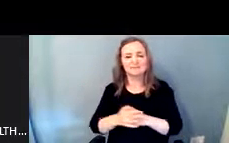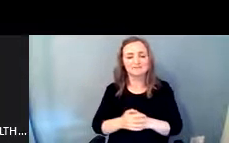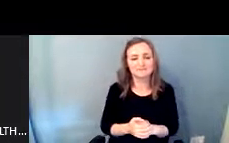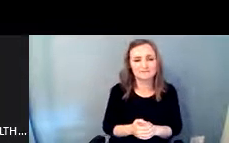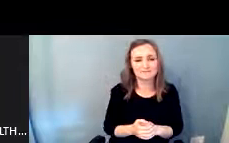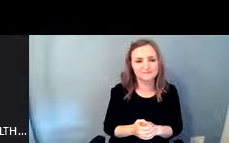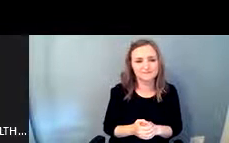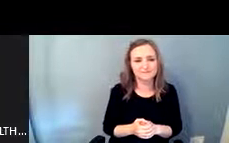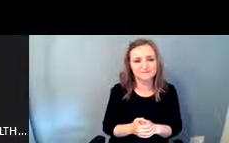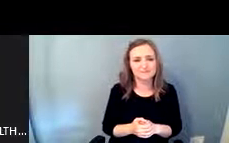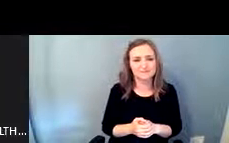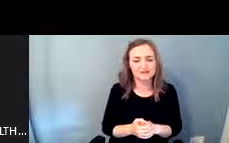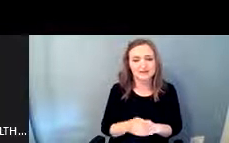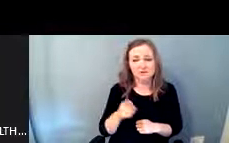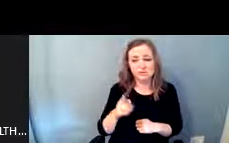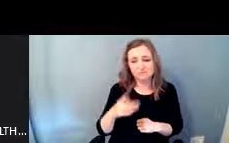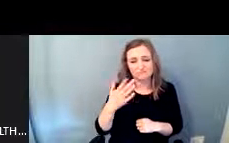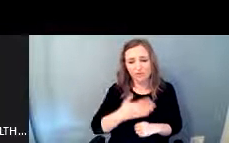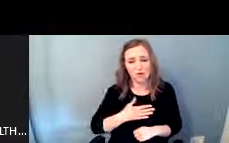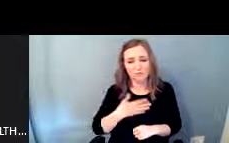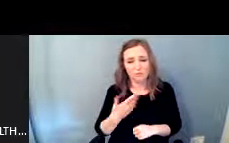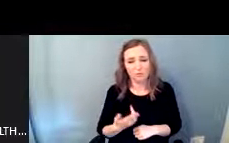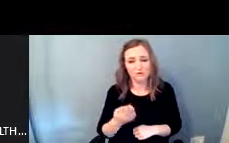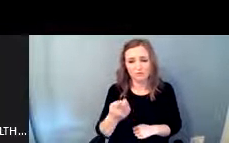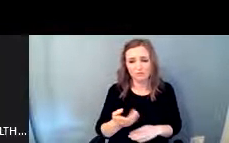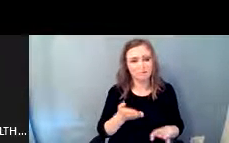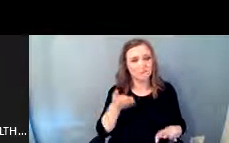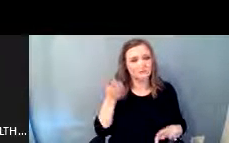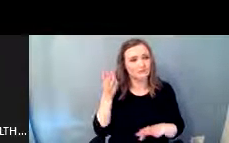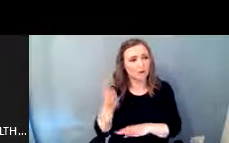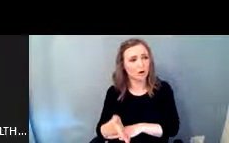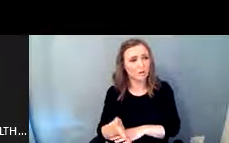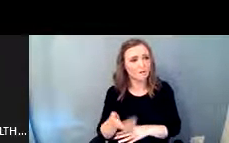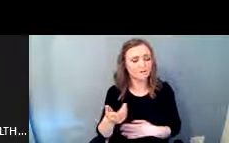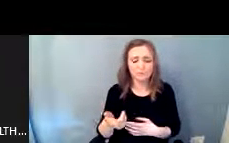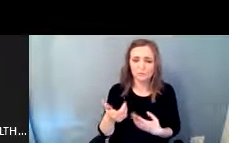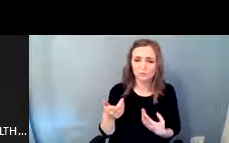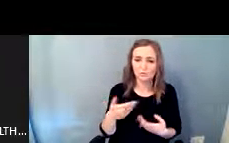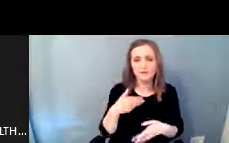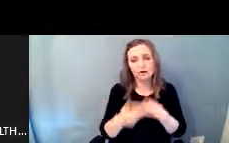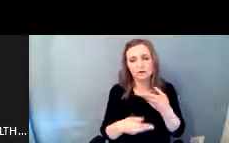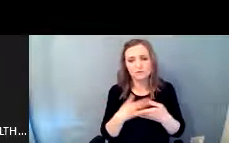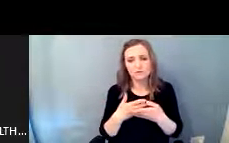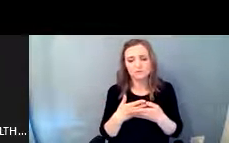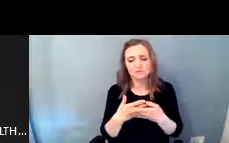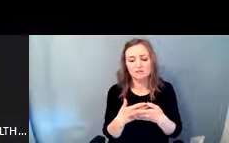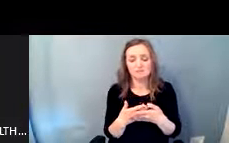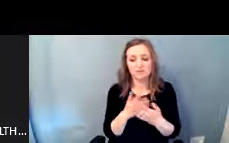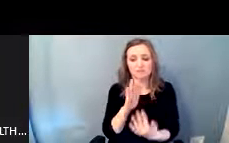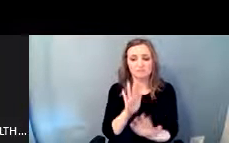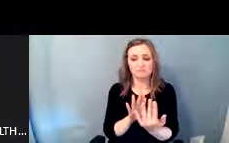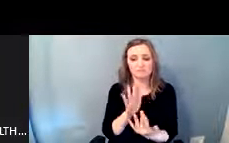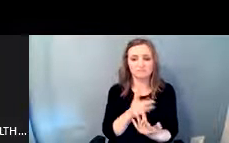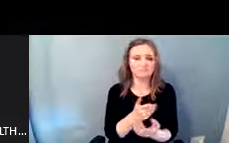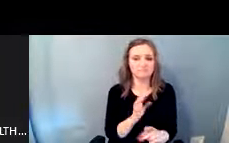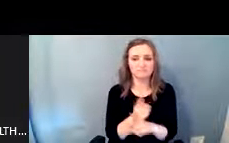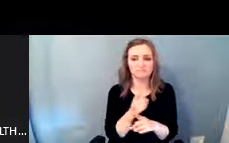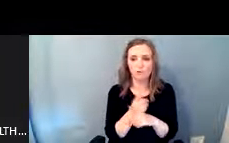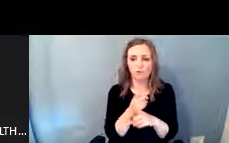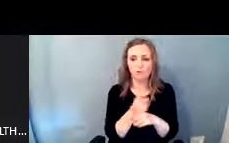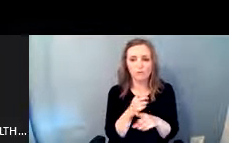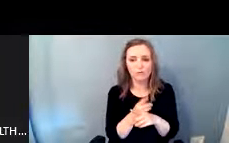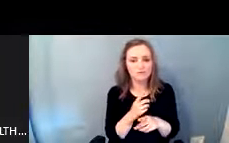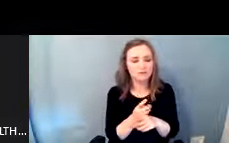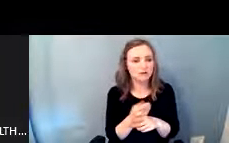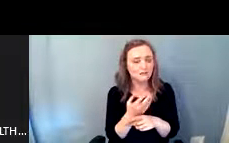in the pathway, just going for a bit of a chat with a consultant. It might all seem very friendly and very nice, but actually what